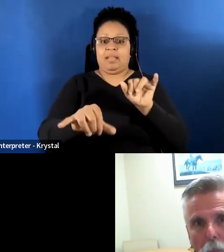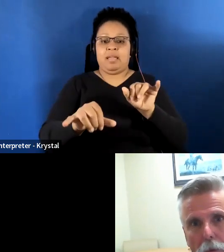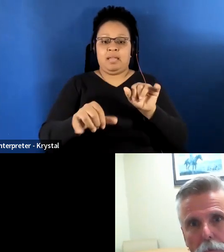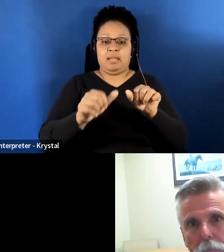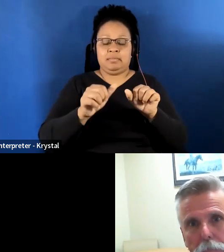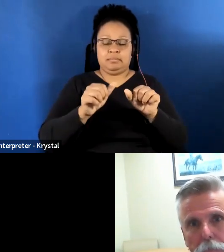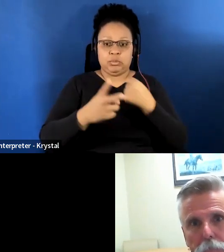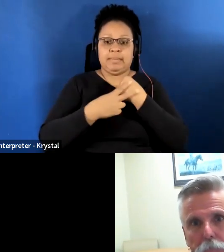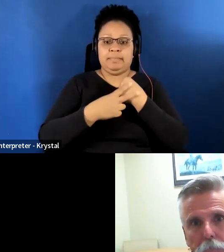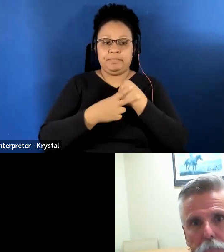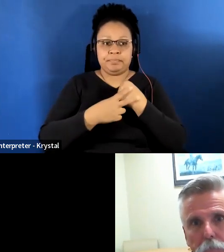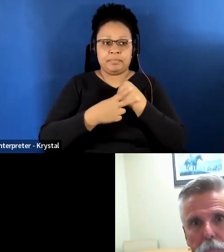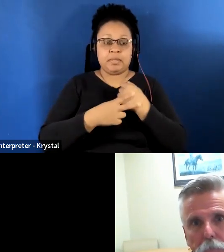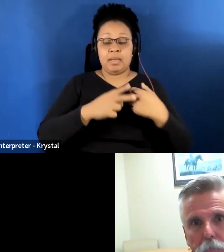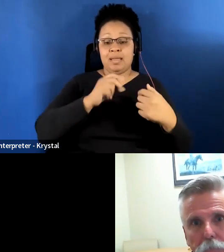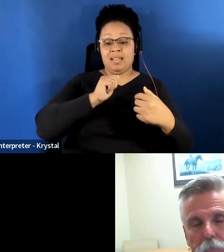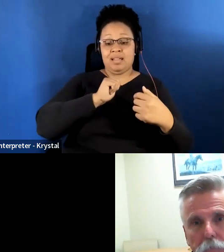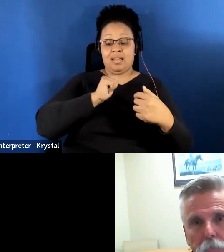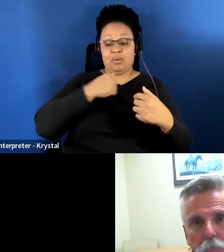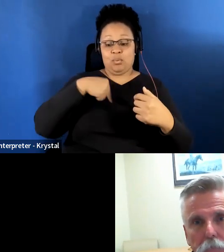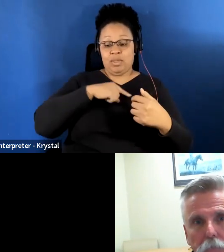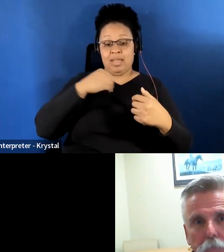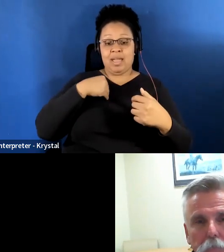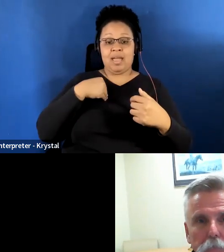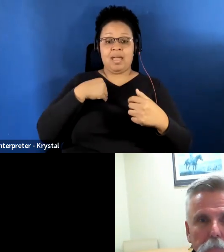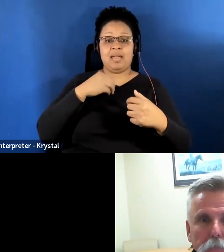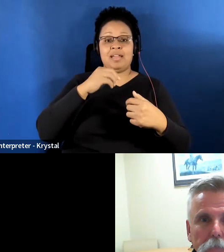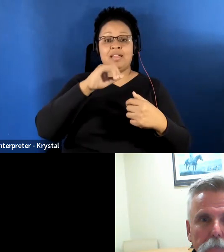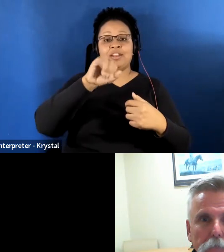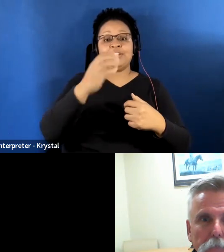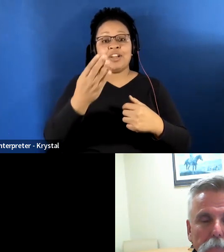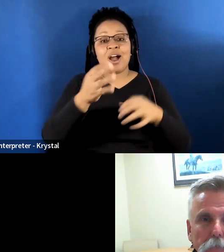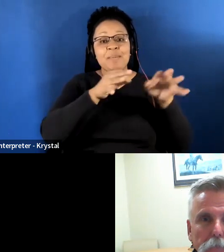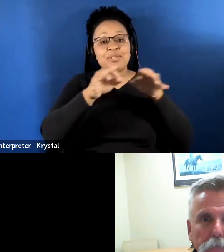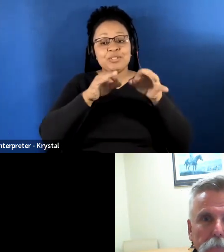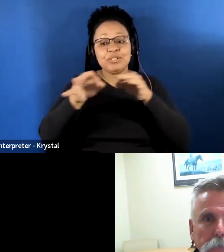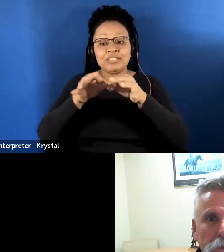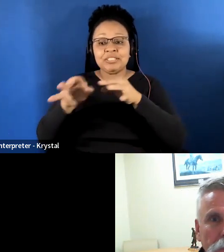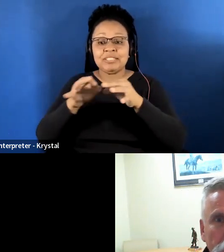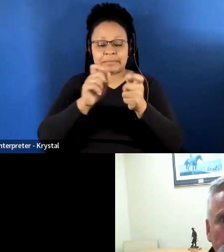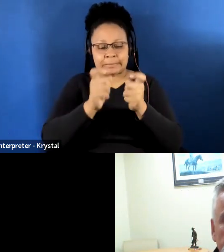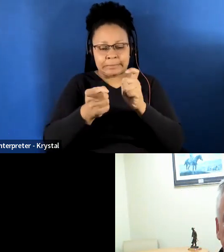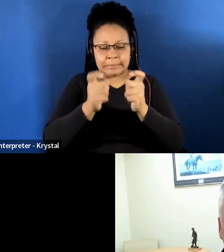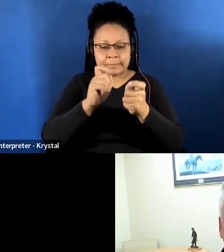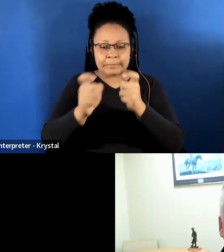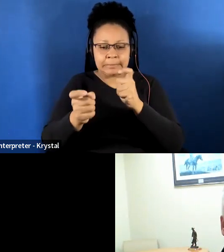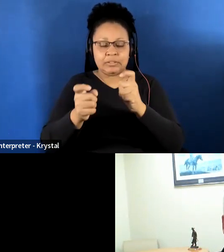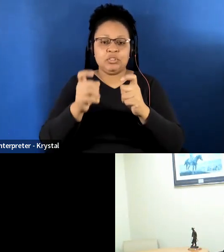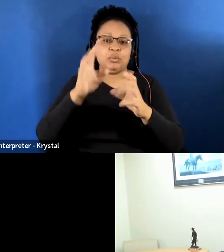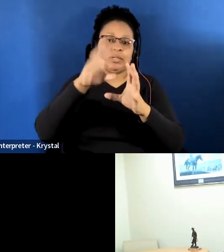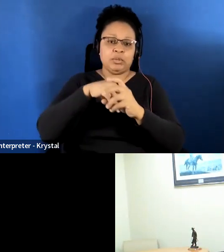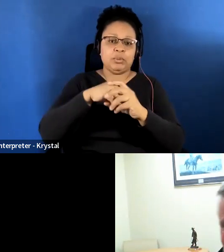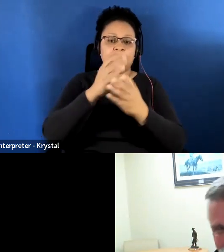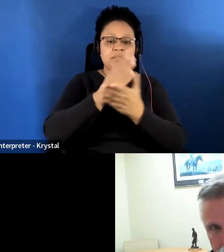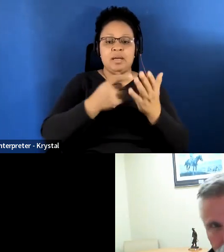we've modified a lot of our job descriptions to include some of those gaps